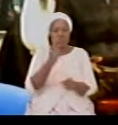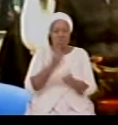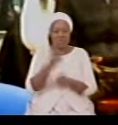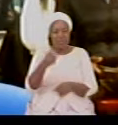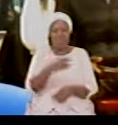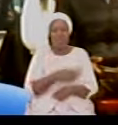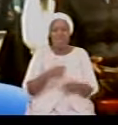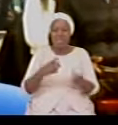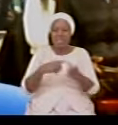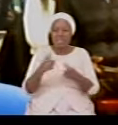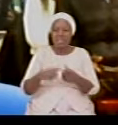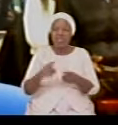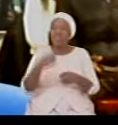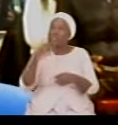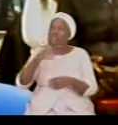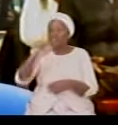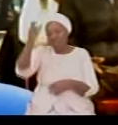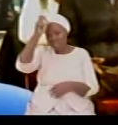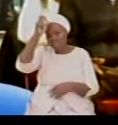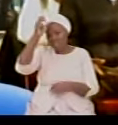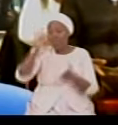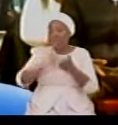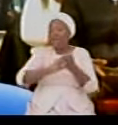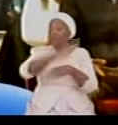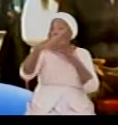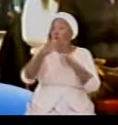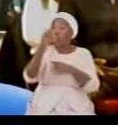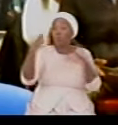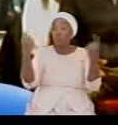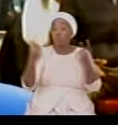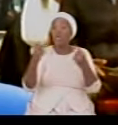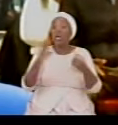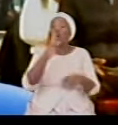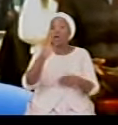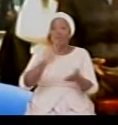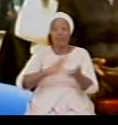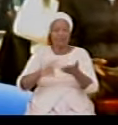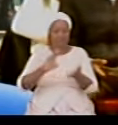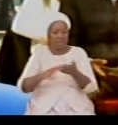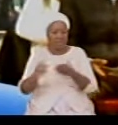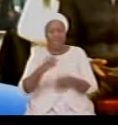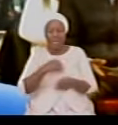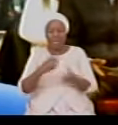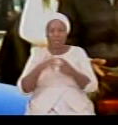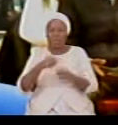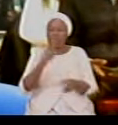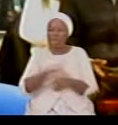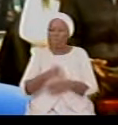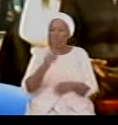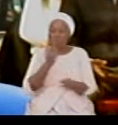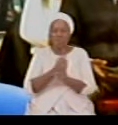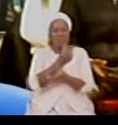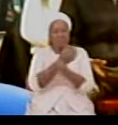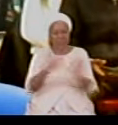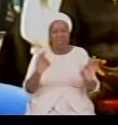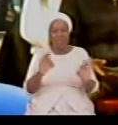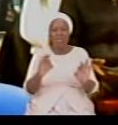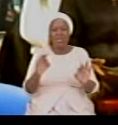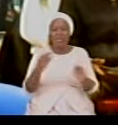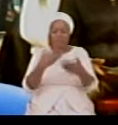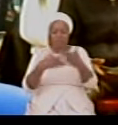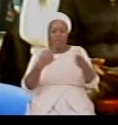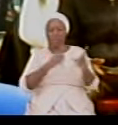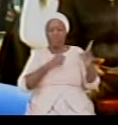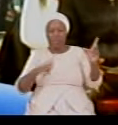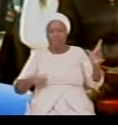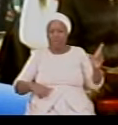the devil that all your sins are forgiven and you are just and justified in the sight of